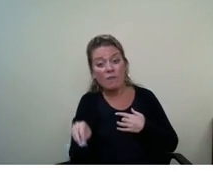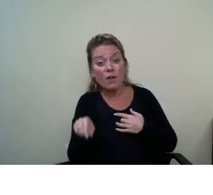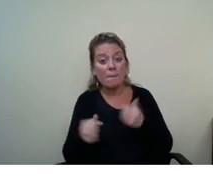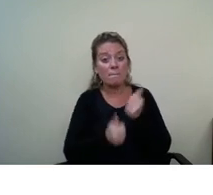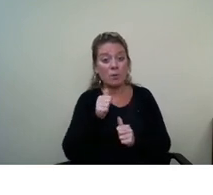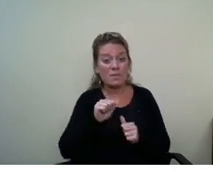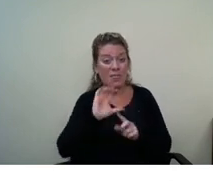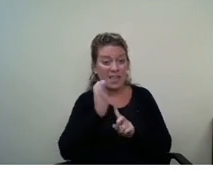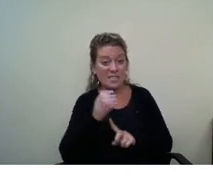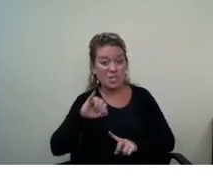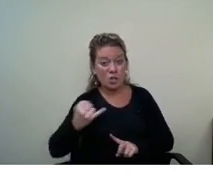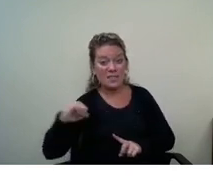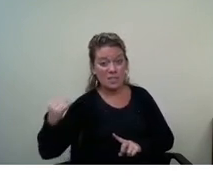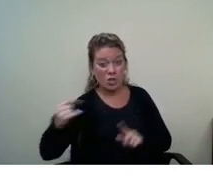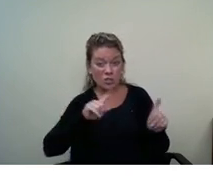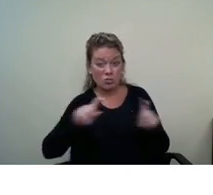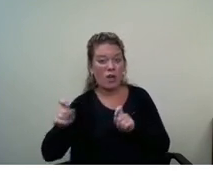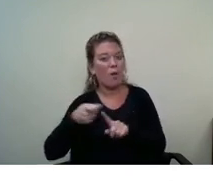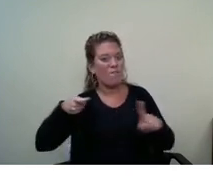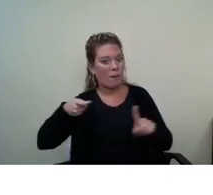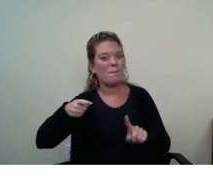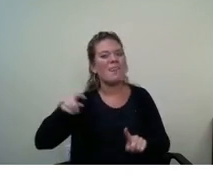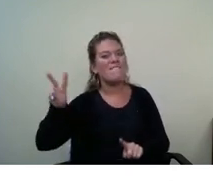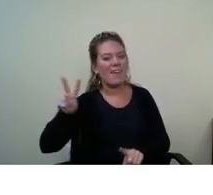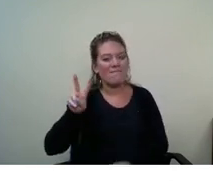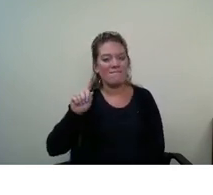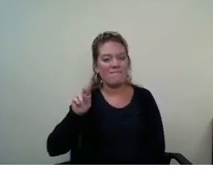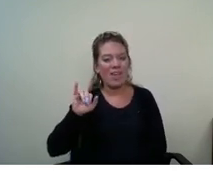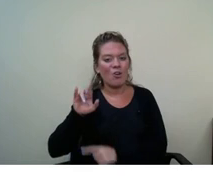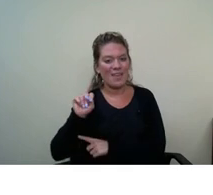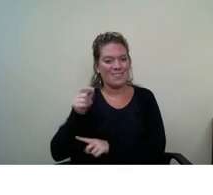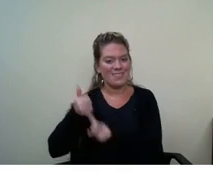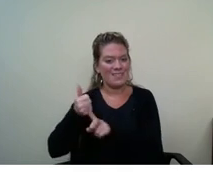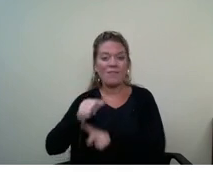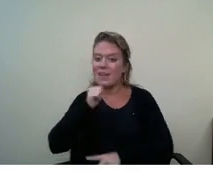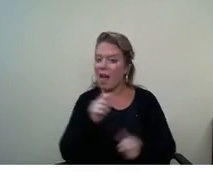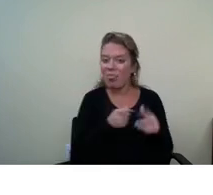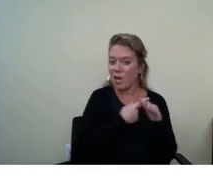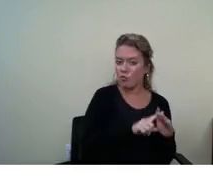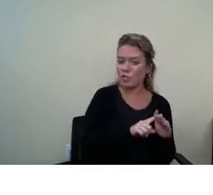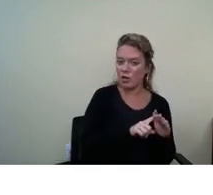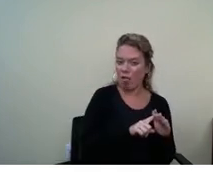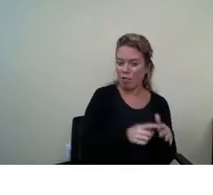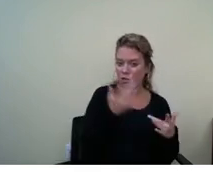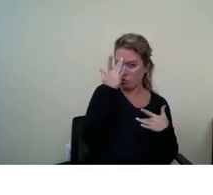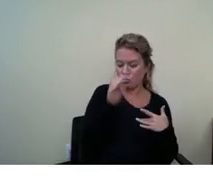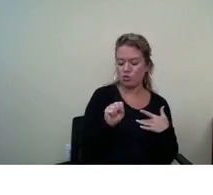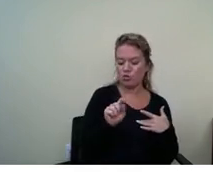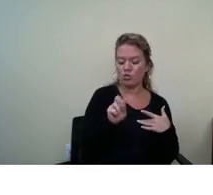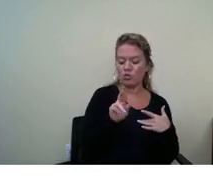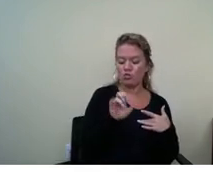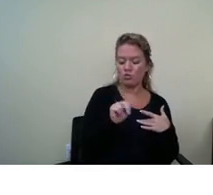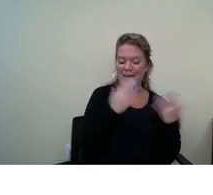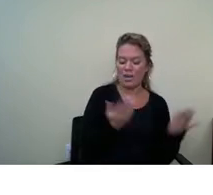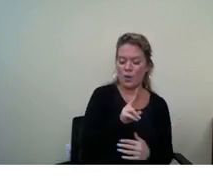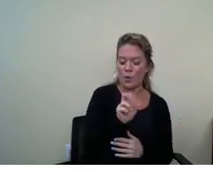Johnson & Johnson trial were that of the variant, not the original strain that was in the US over the summer. And despite that, it